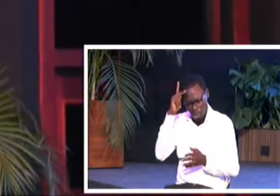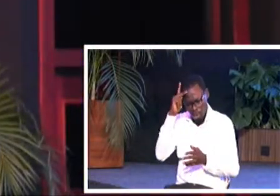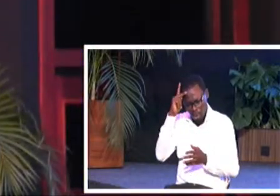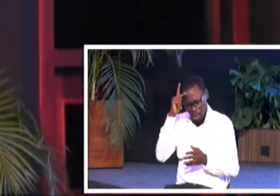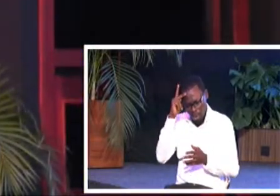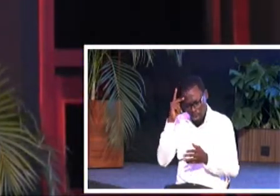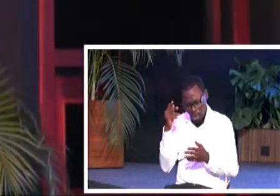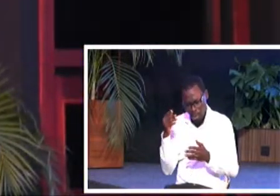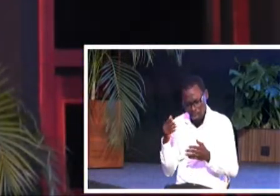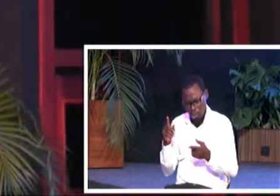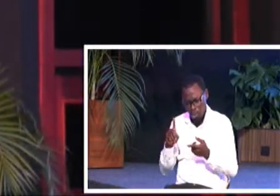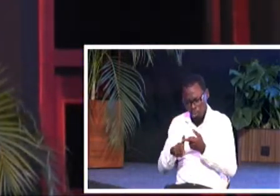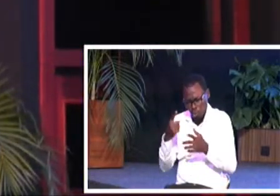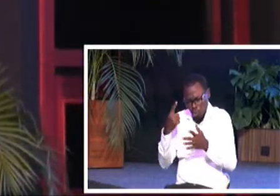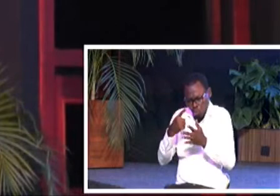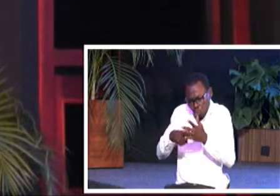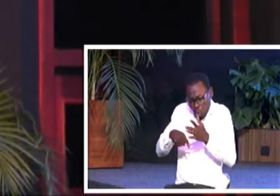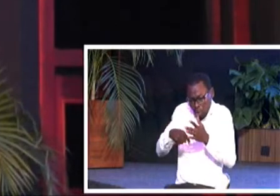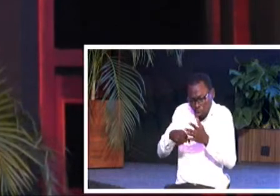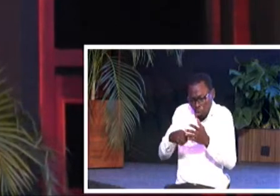deposited in your heart to do.